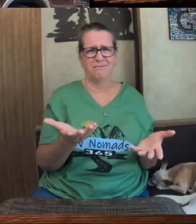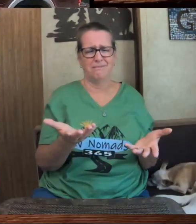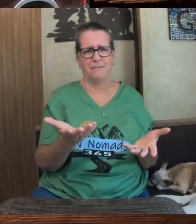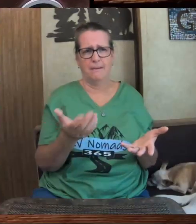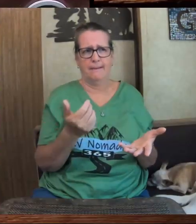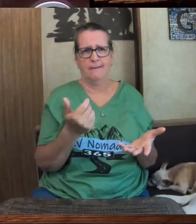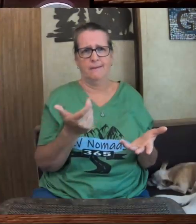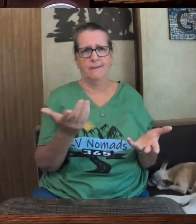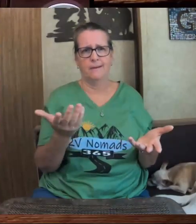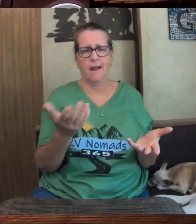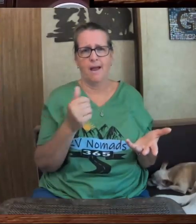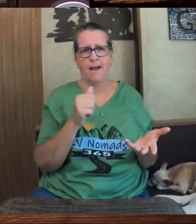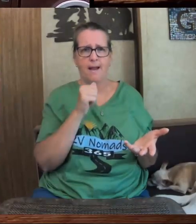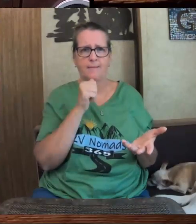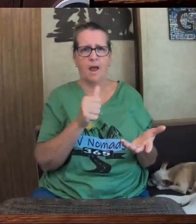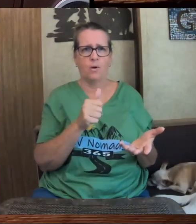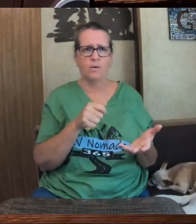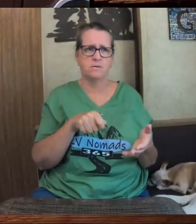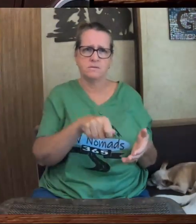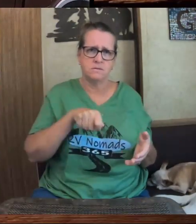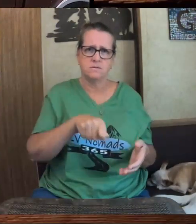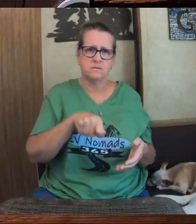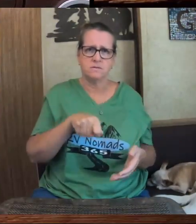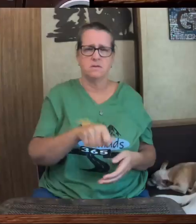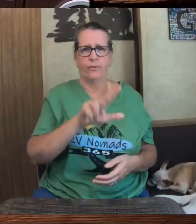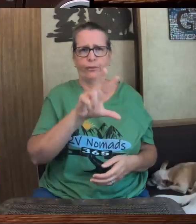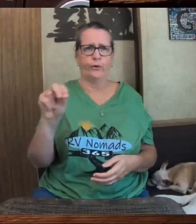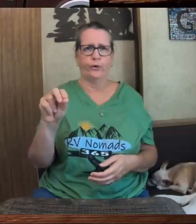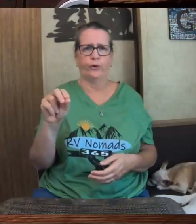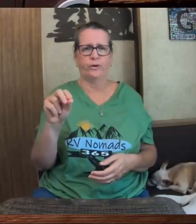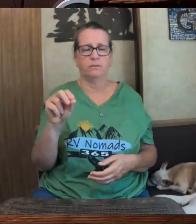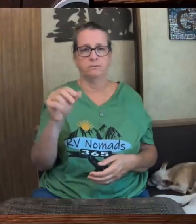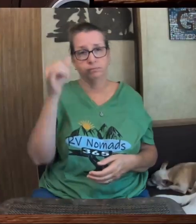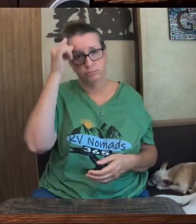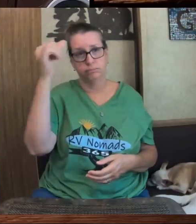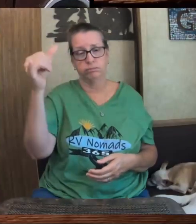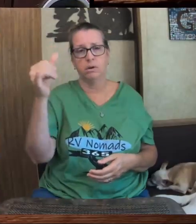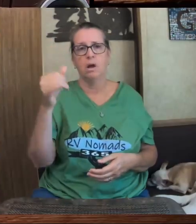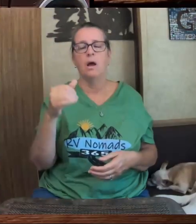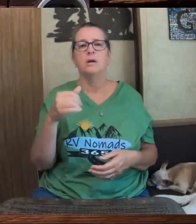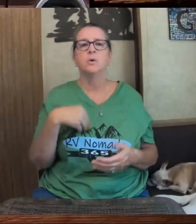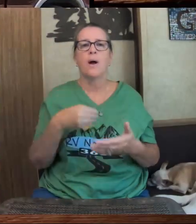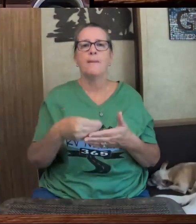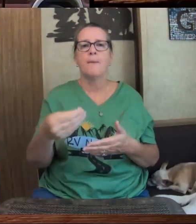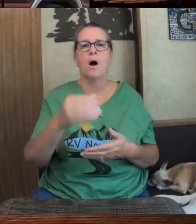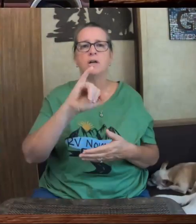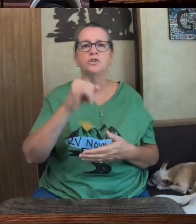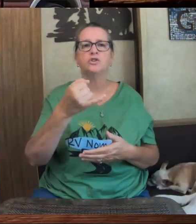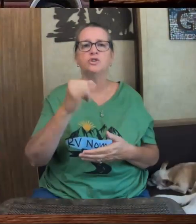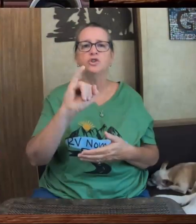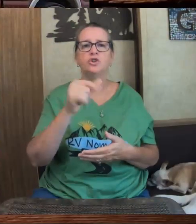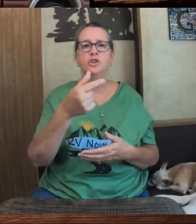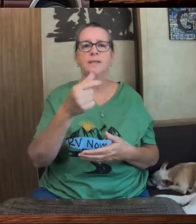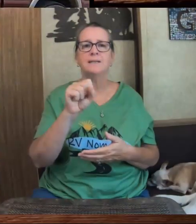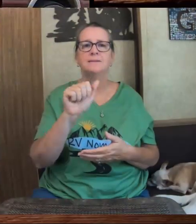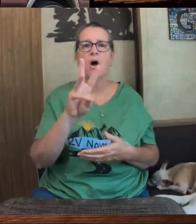going to hand cut 30 cuts. It'd take too long. So I got a jigsaw kit. I can